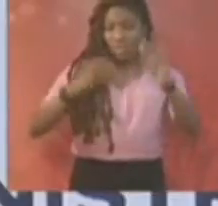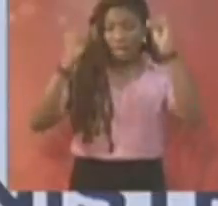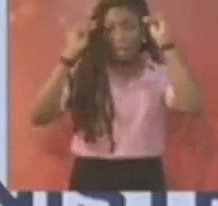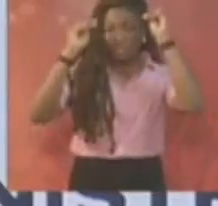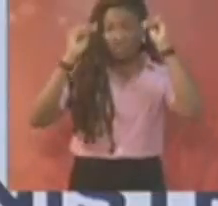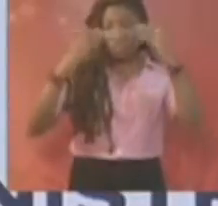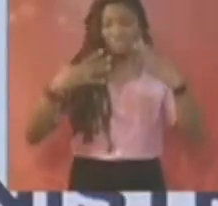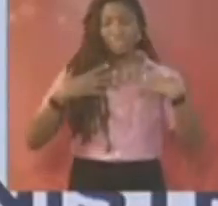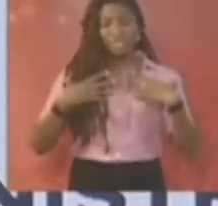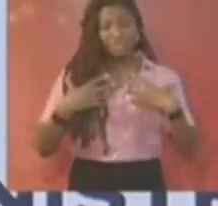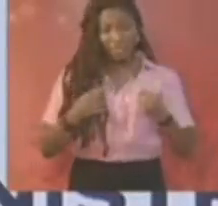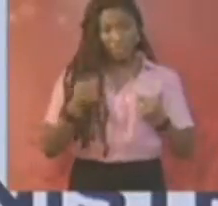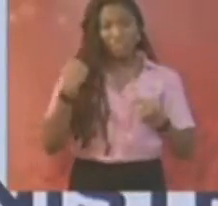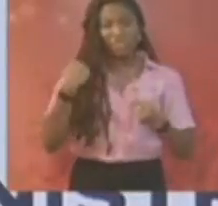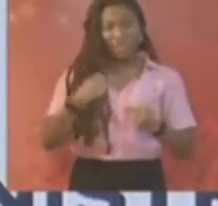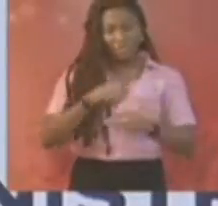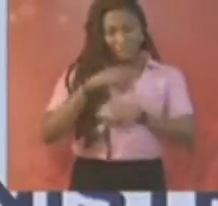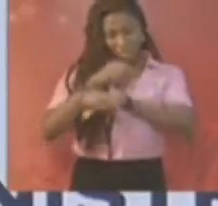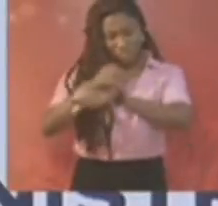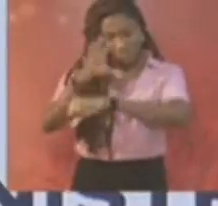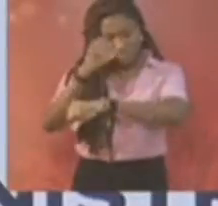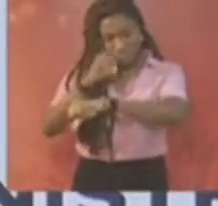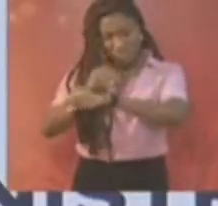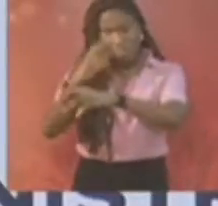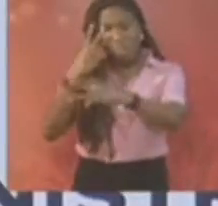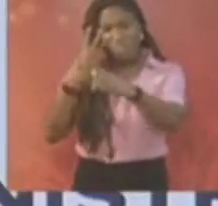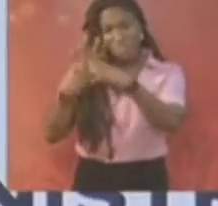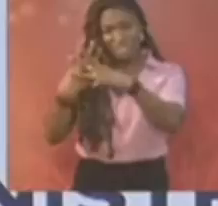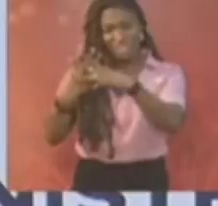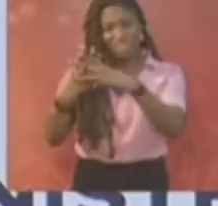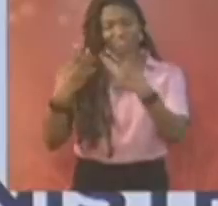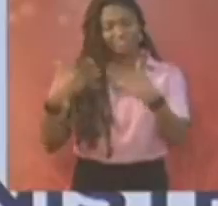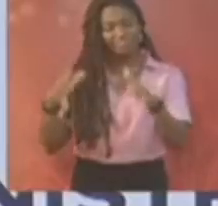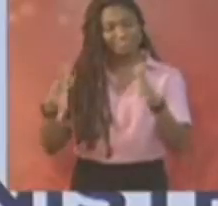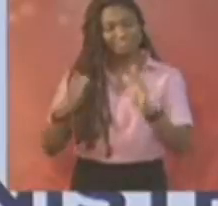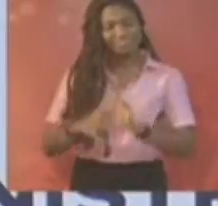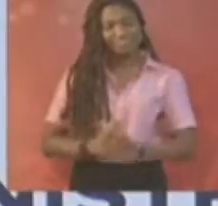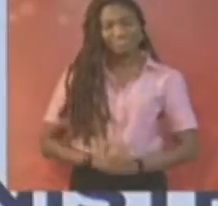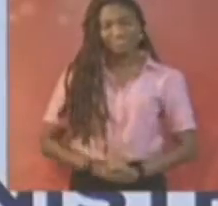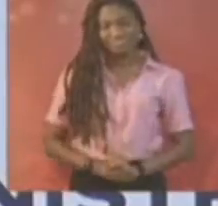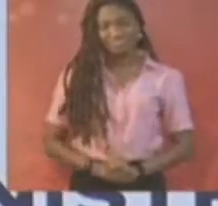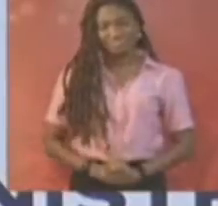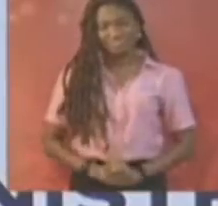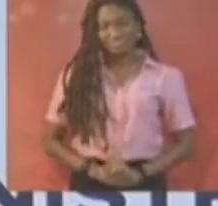personnel to those technical personnel of the prisons.